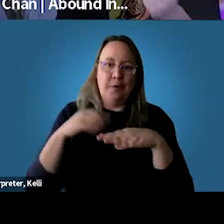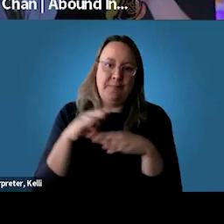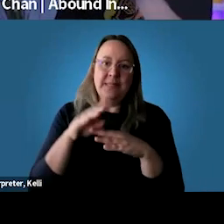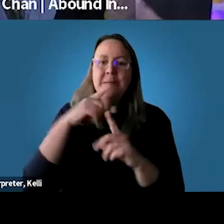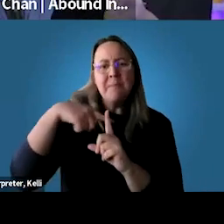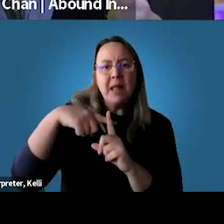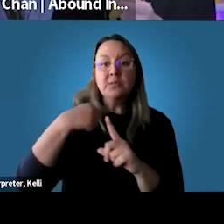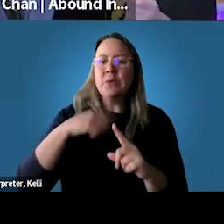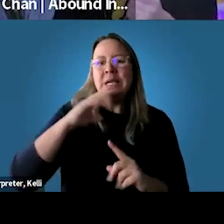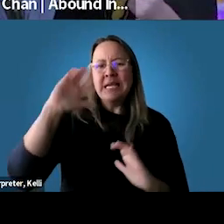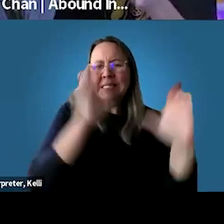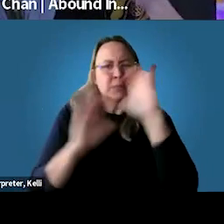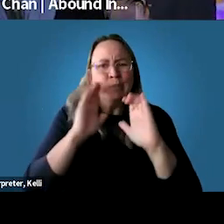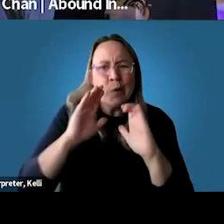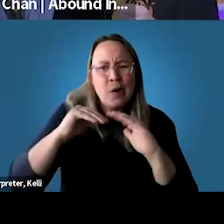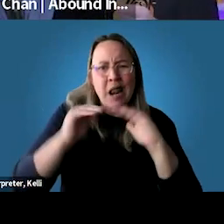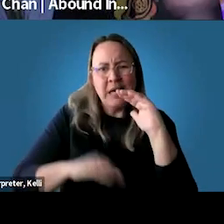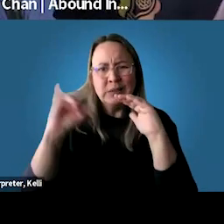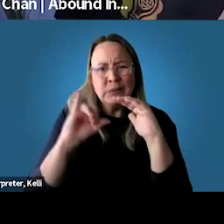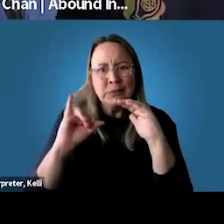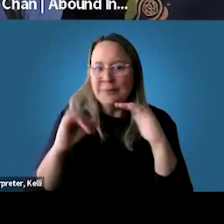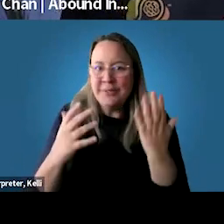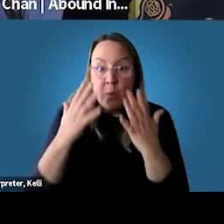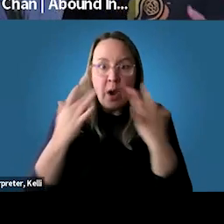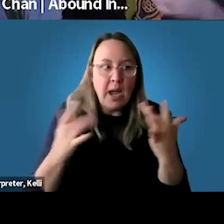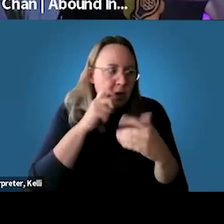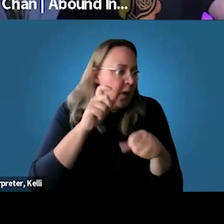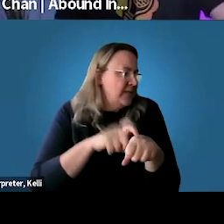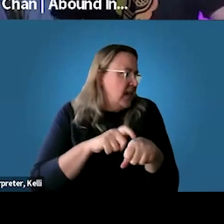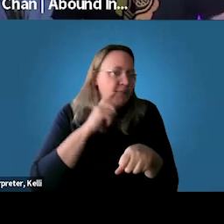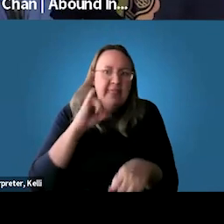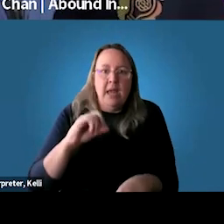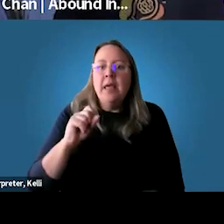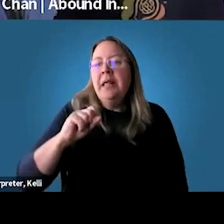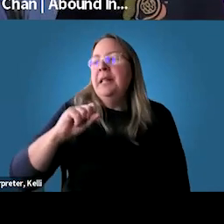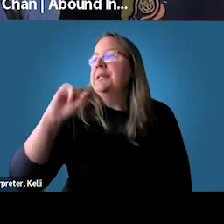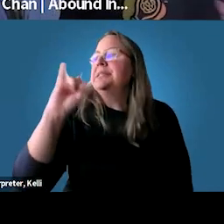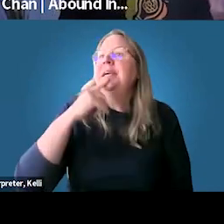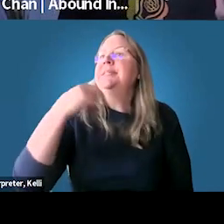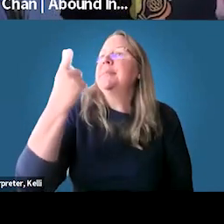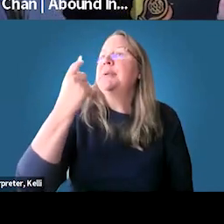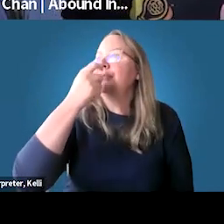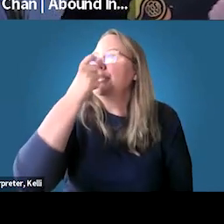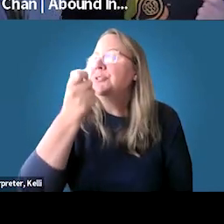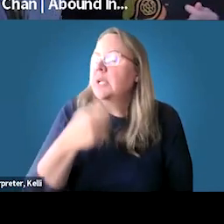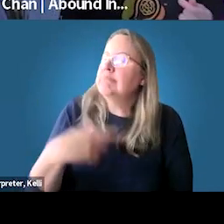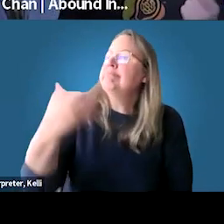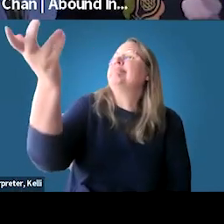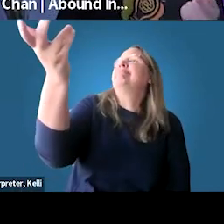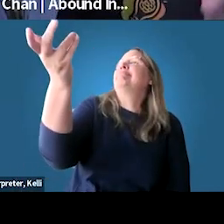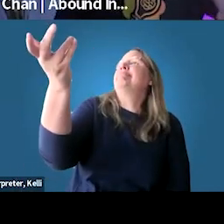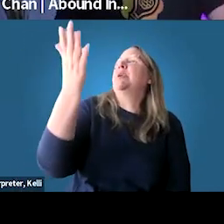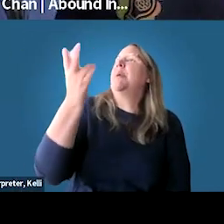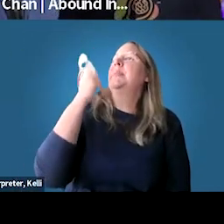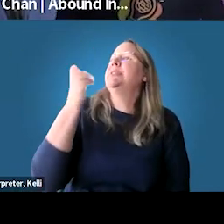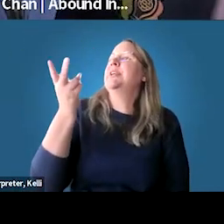we also explore less when we're busy because we don't have time for it, right? Let's just say there was something that was really interesting. Well, you probably won't see it. And if you